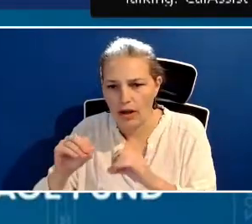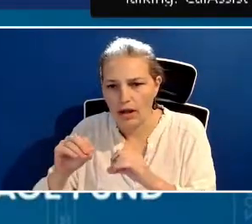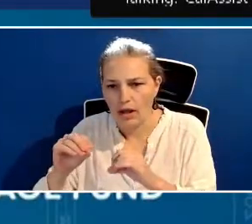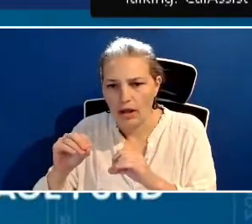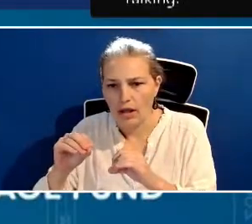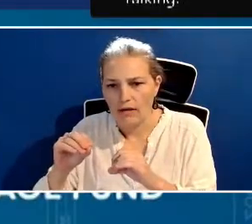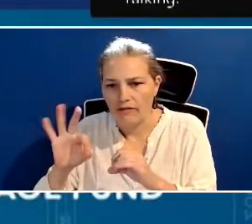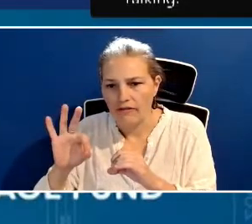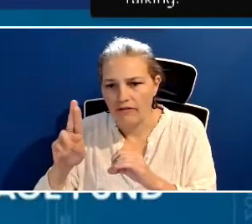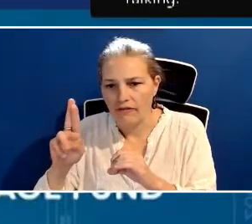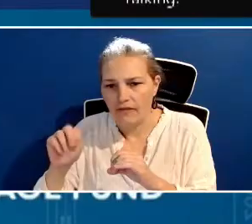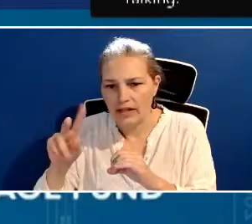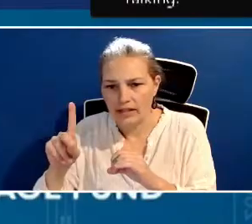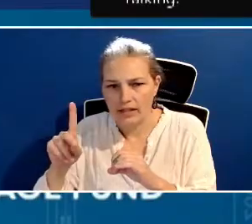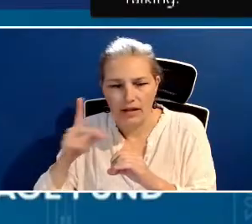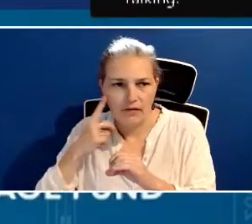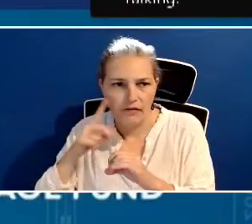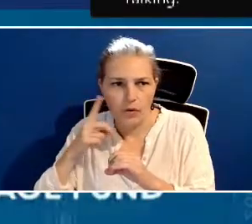paid off.